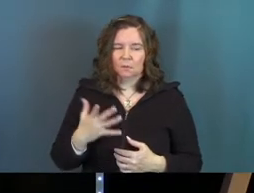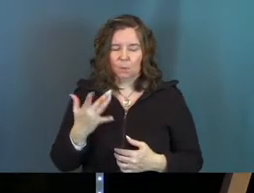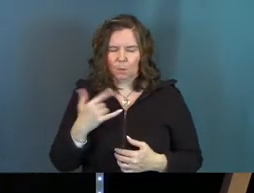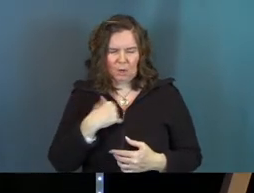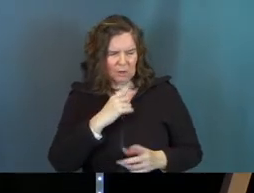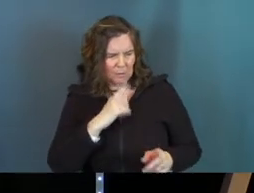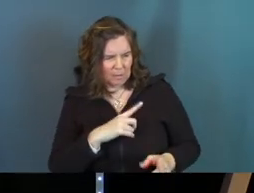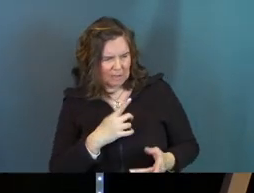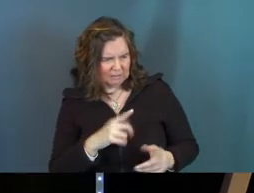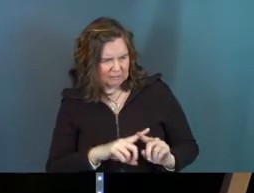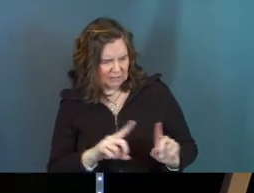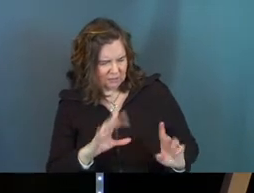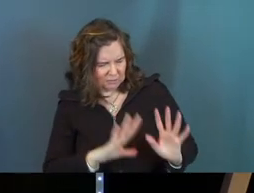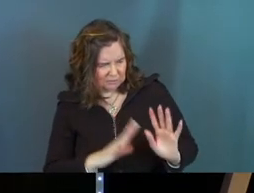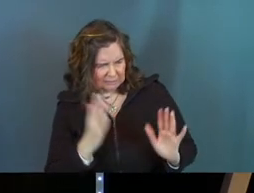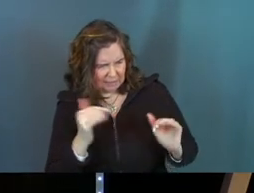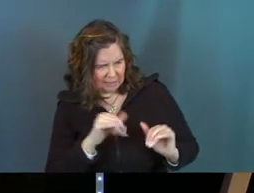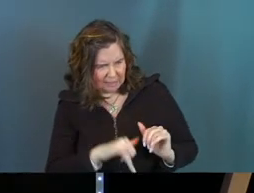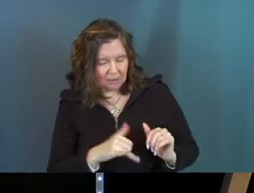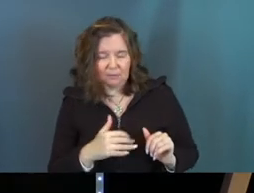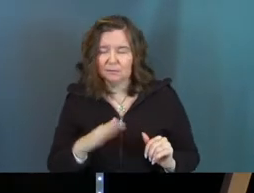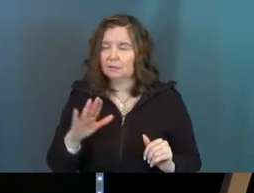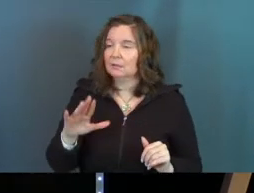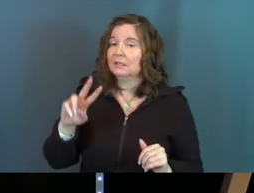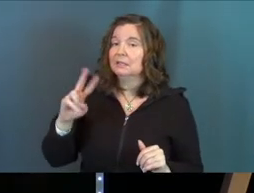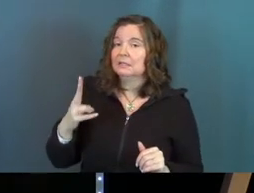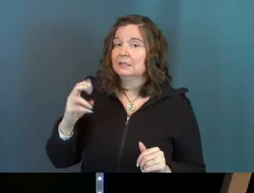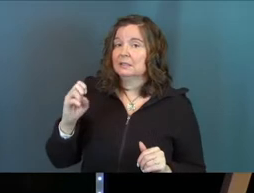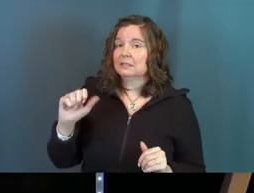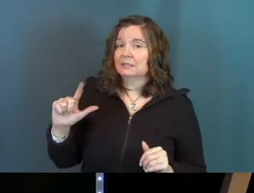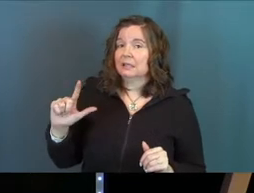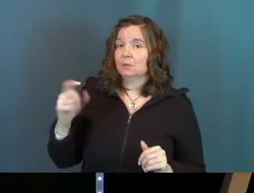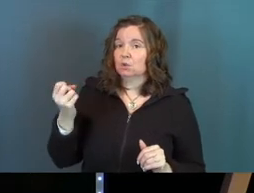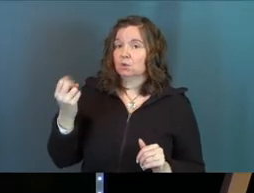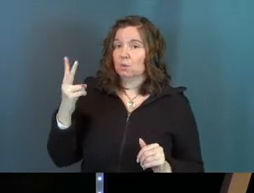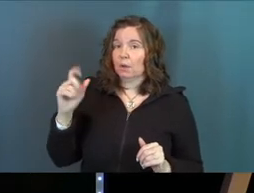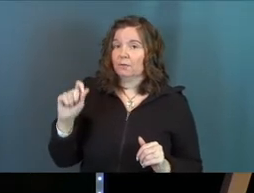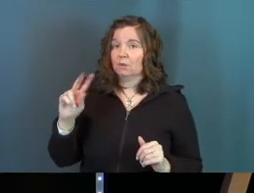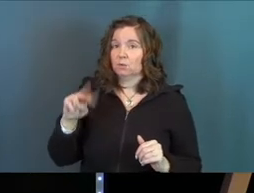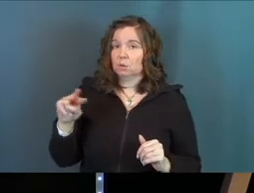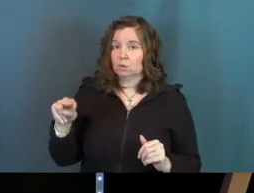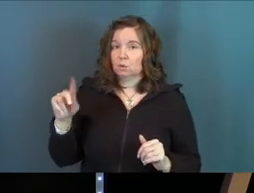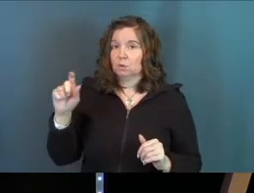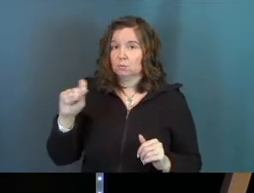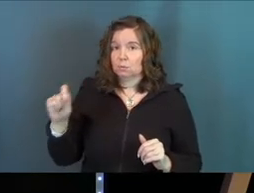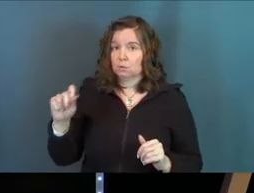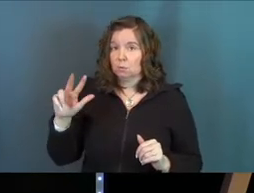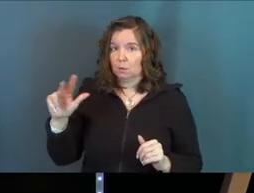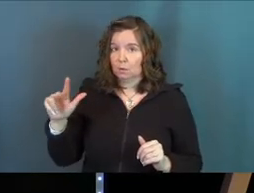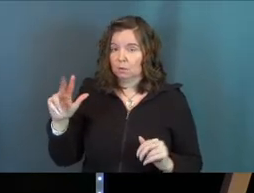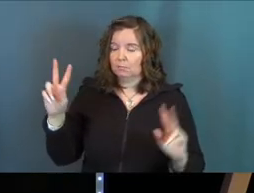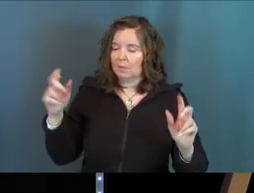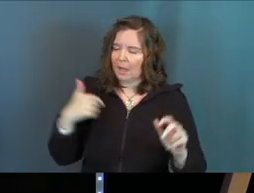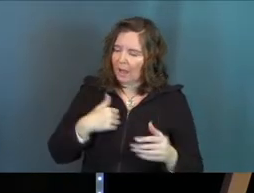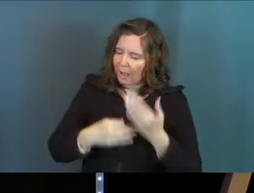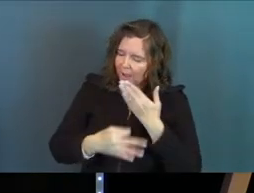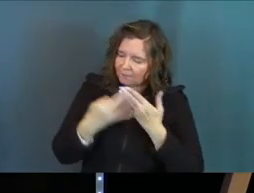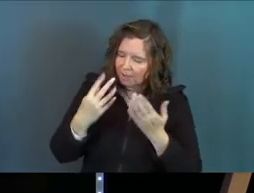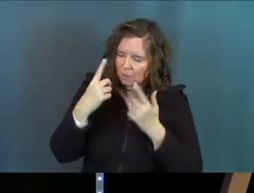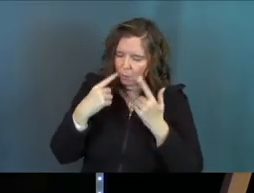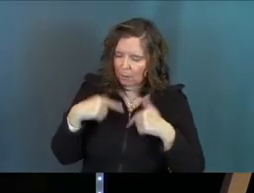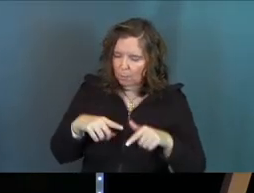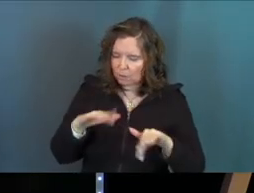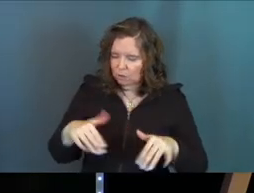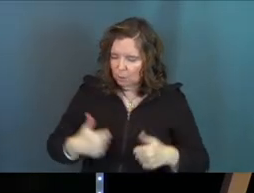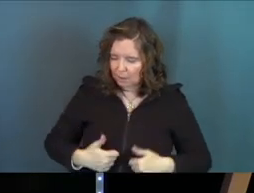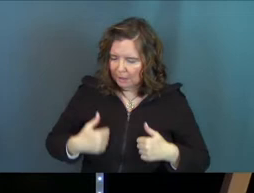not responding the way we expected in 2 Samuel 12, 22 and 23? It says, David replied, I fasted and wept while the child was